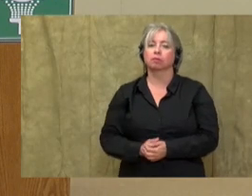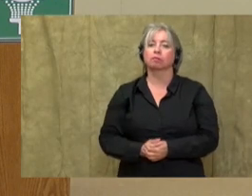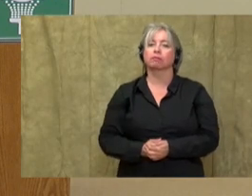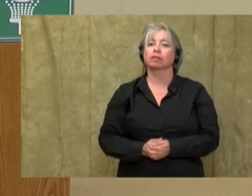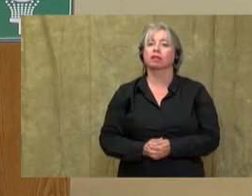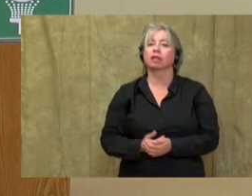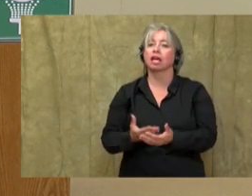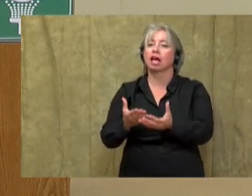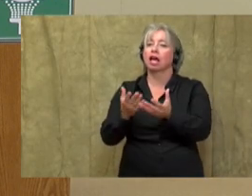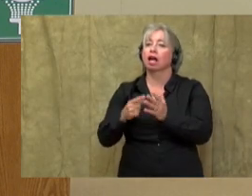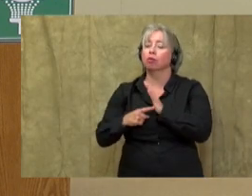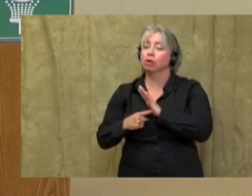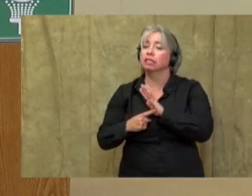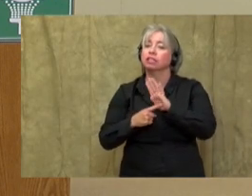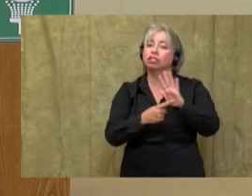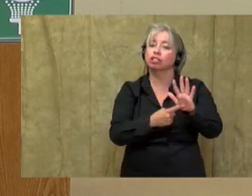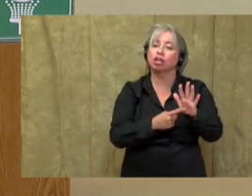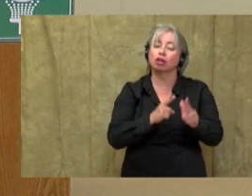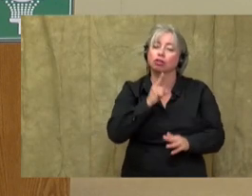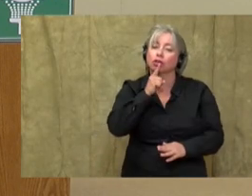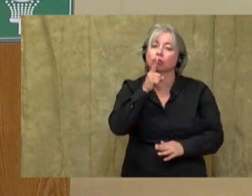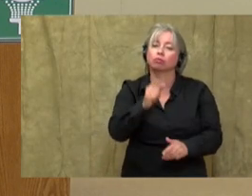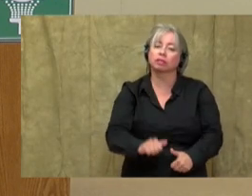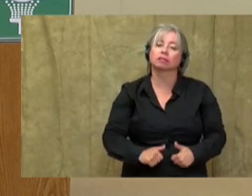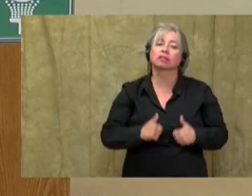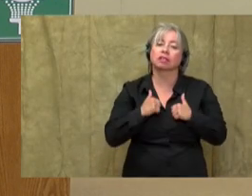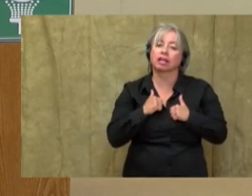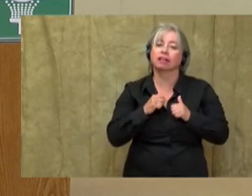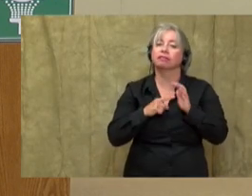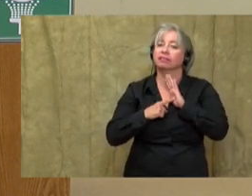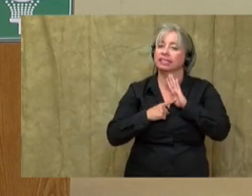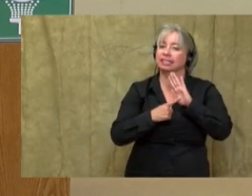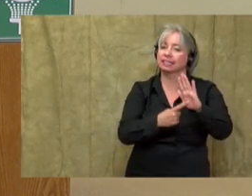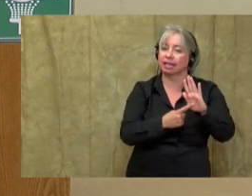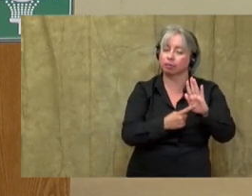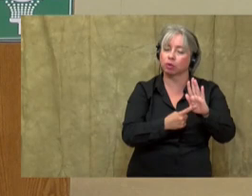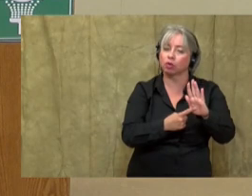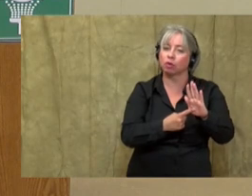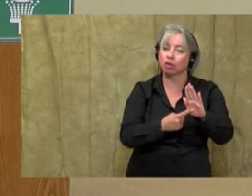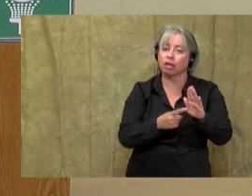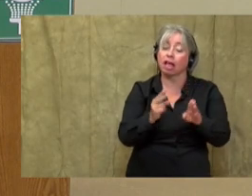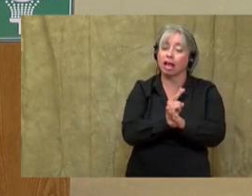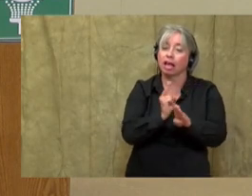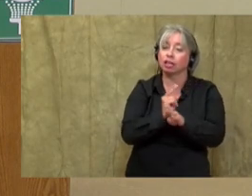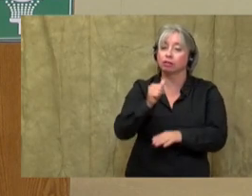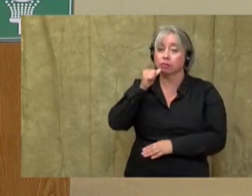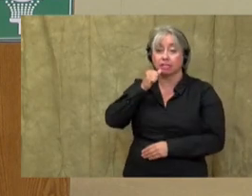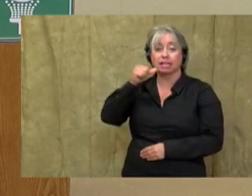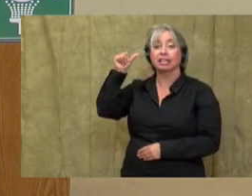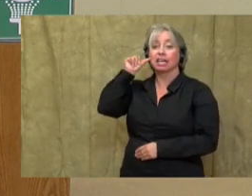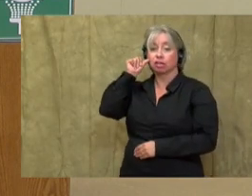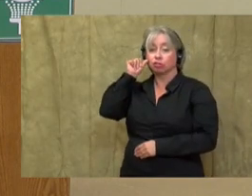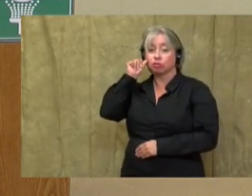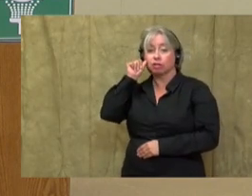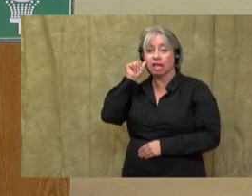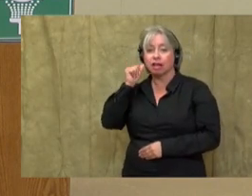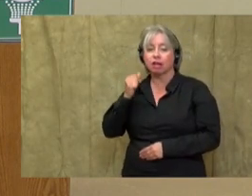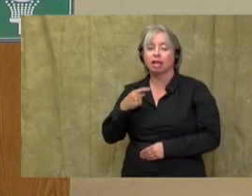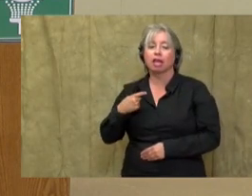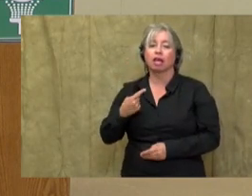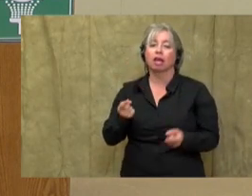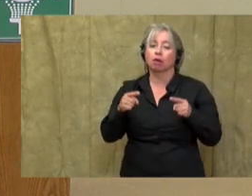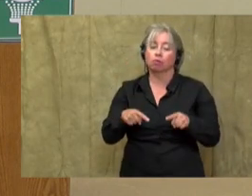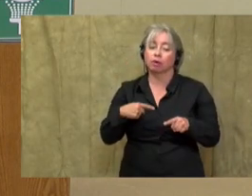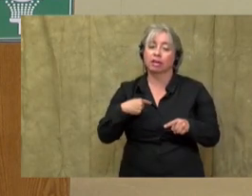example. And I actually used this example yesterday before it got so rainy today. So when I like to go fishing, I pull up my fishing